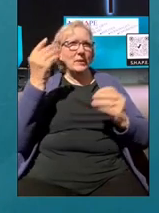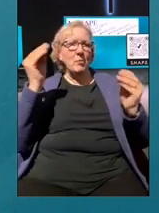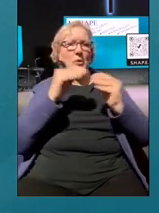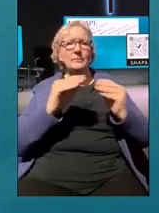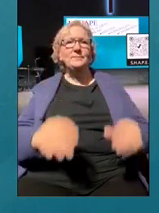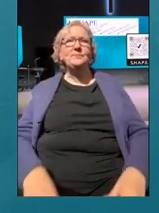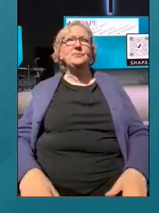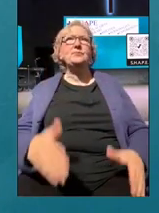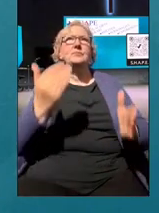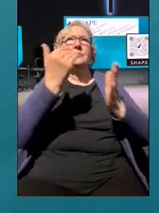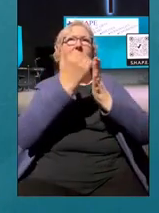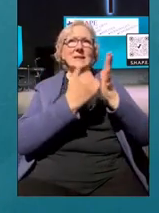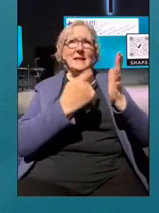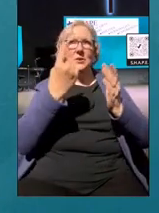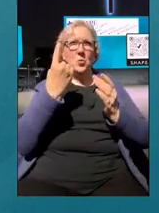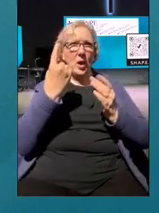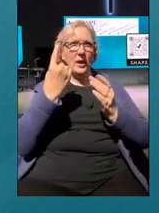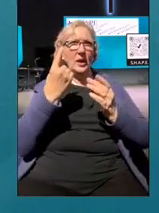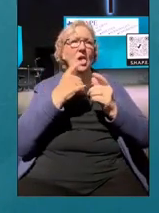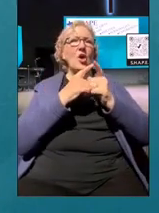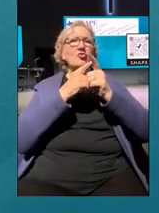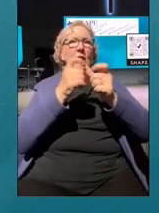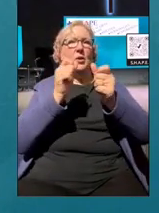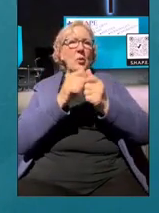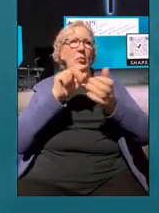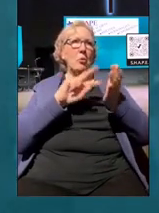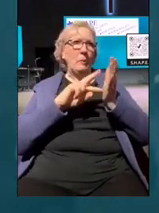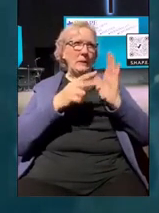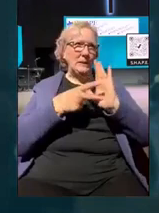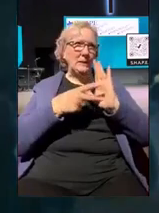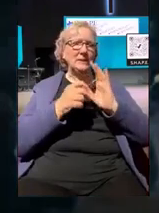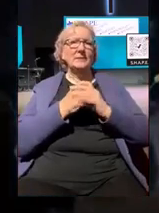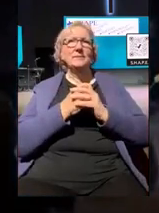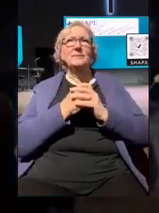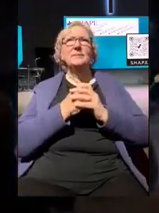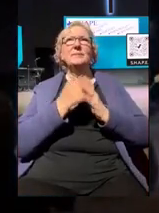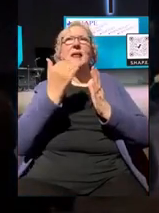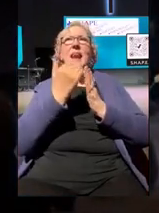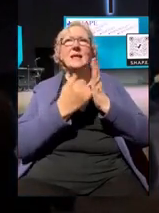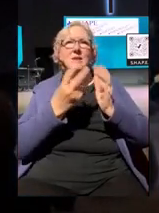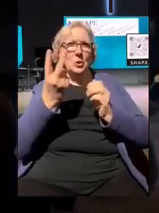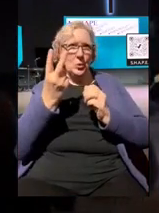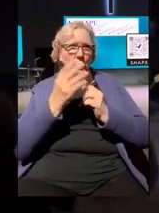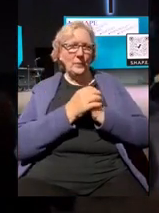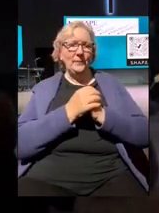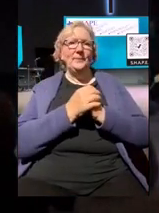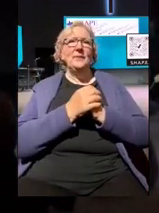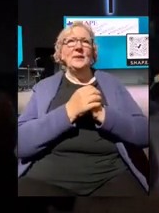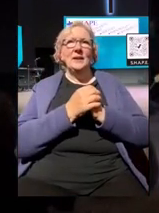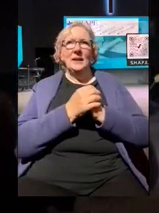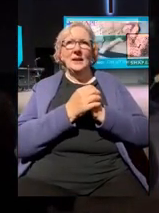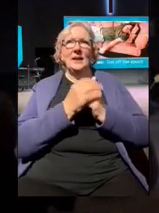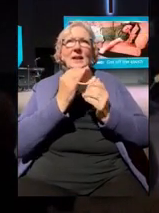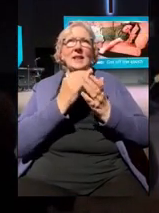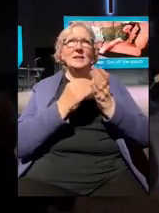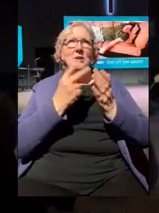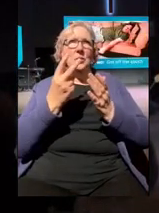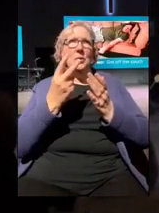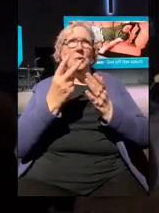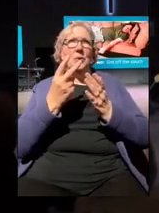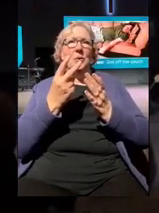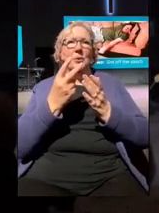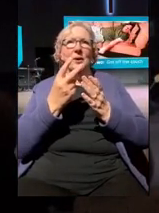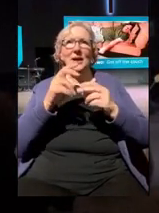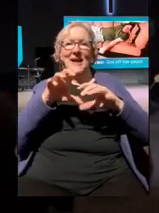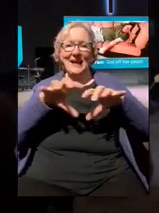lesson one, run with purpose. Let's go to lesson two. Lesson two, get off the